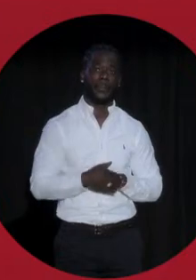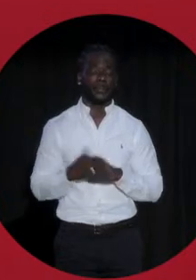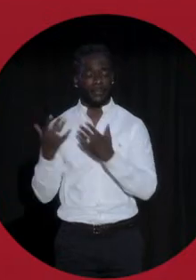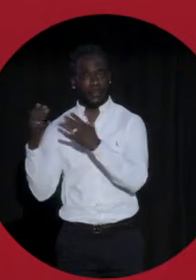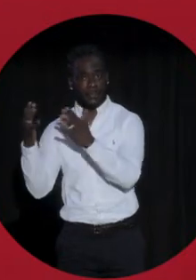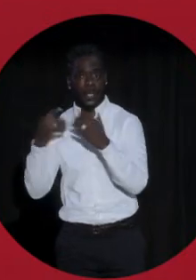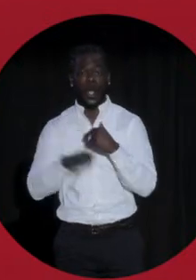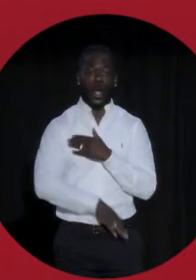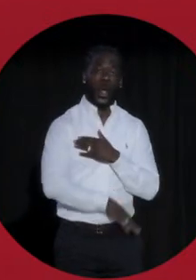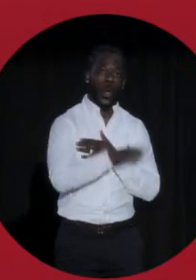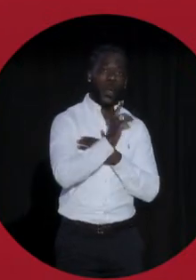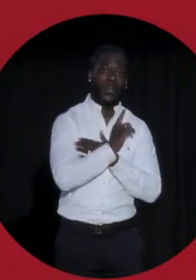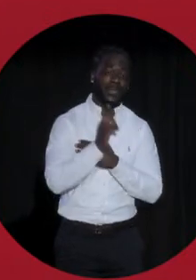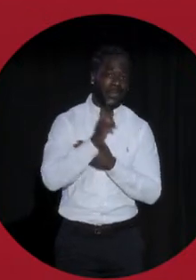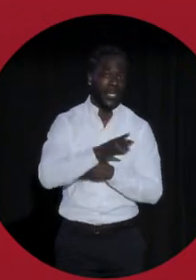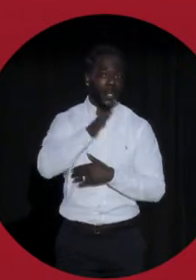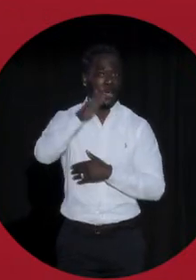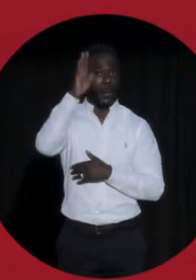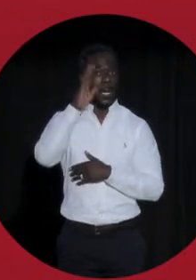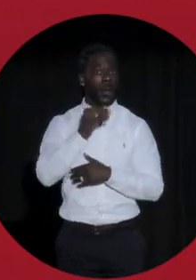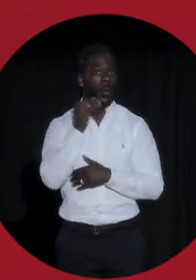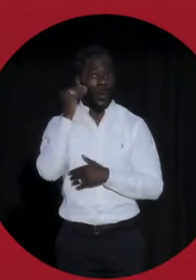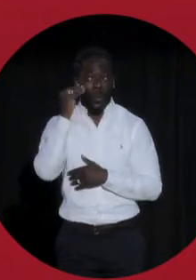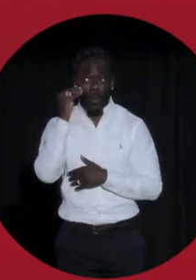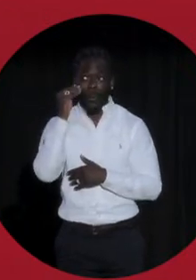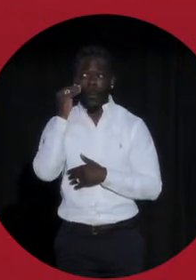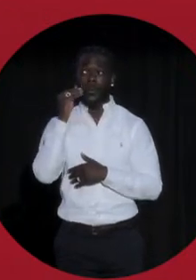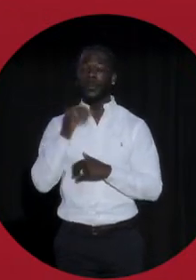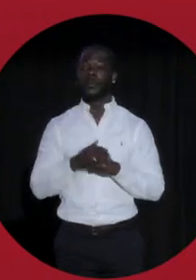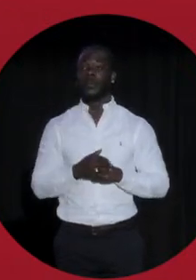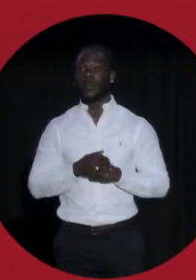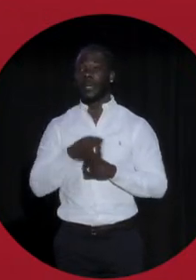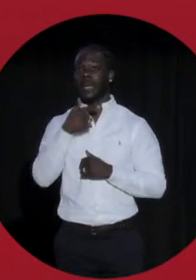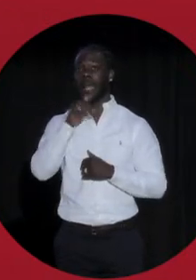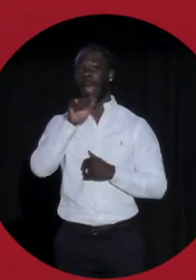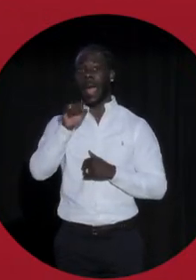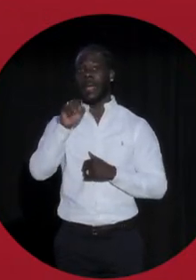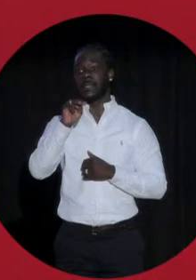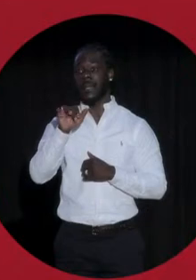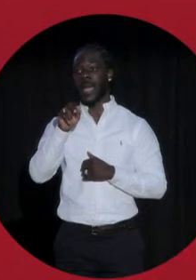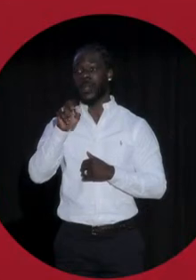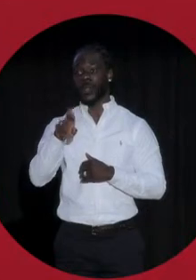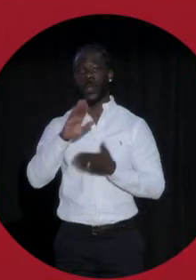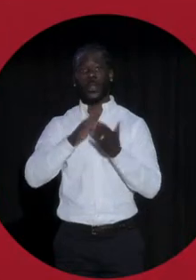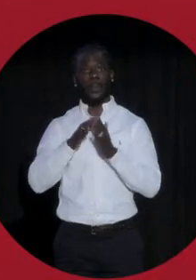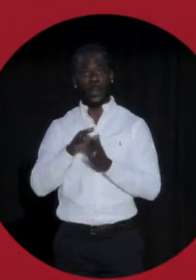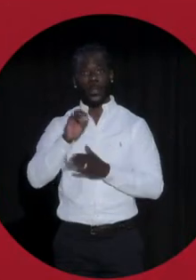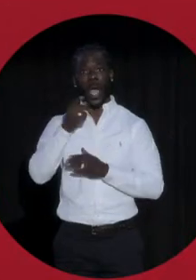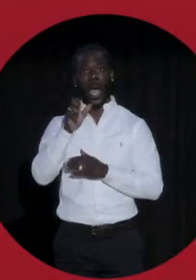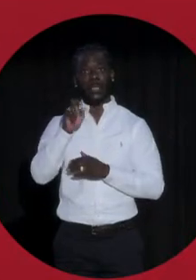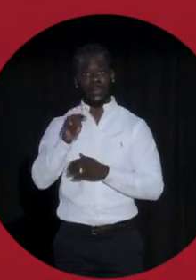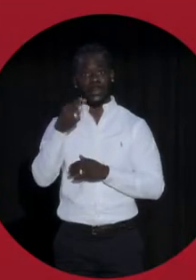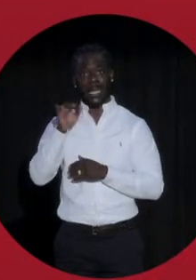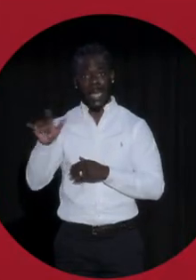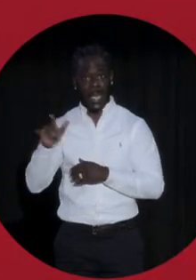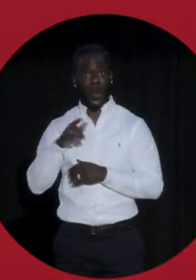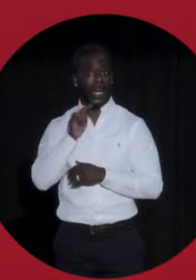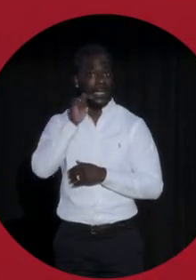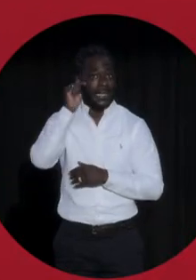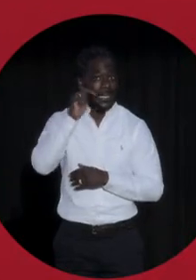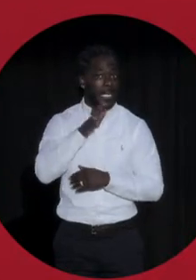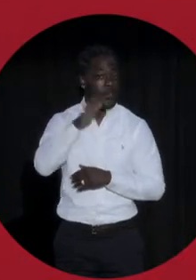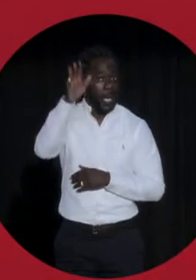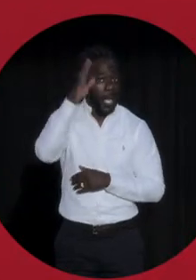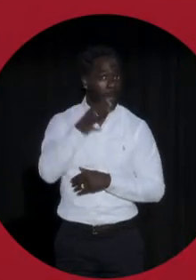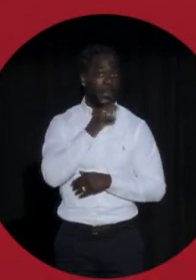Growing up in a single-parent household in the Glass Manor community of Oxon Hill, a teenage parent at the age